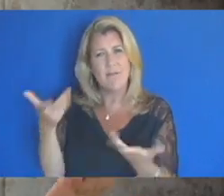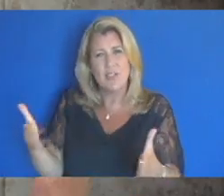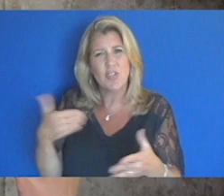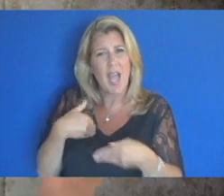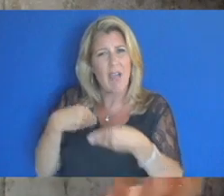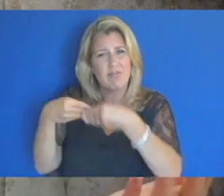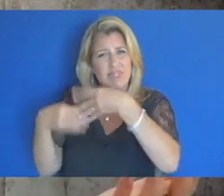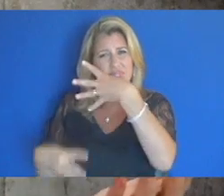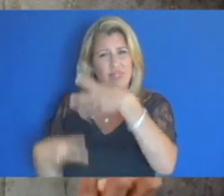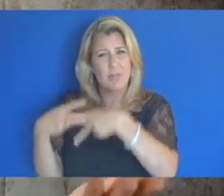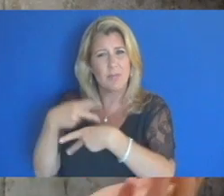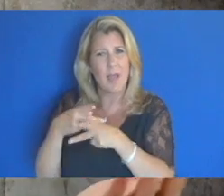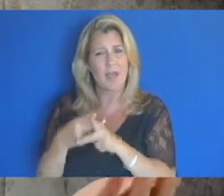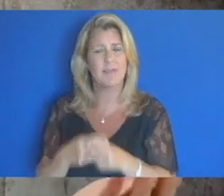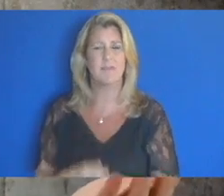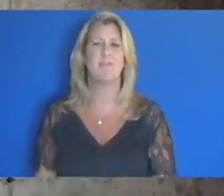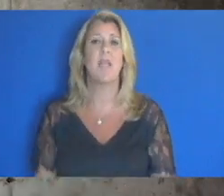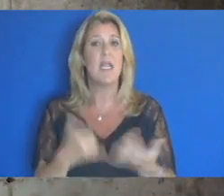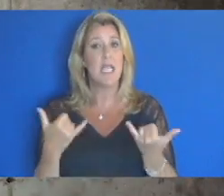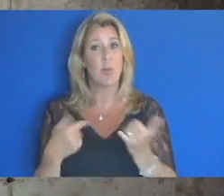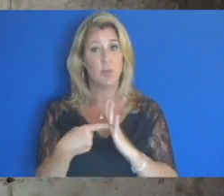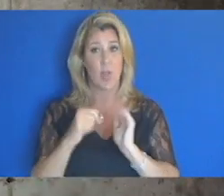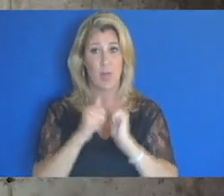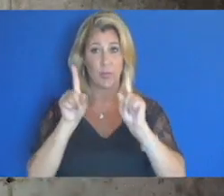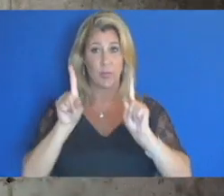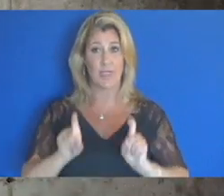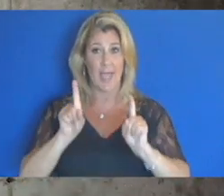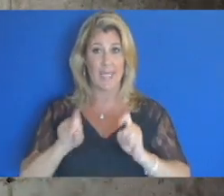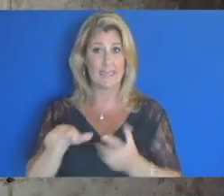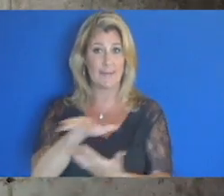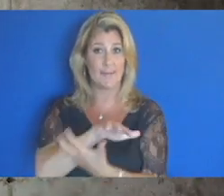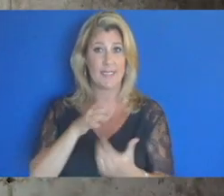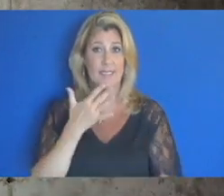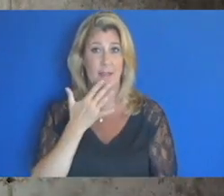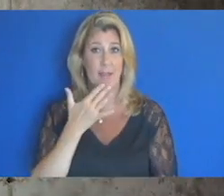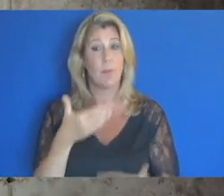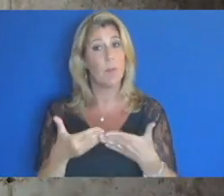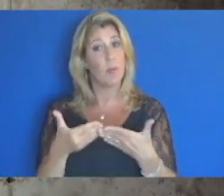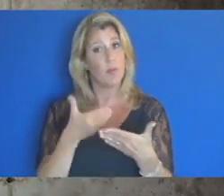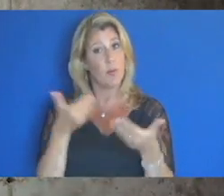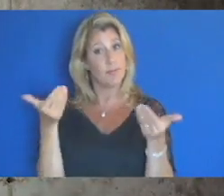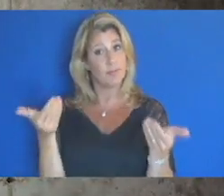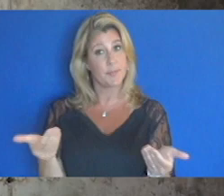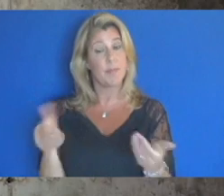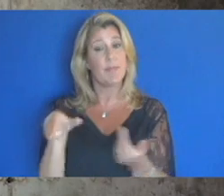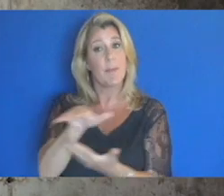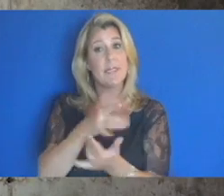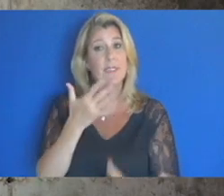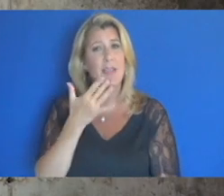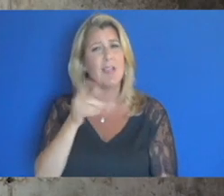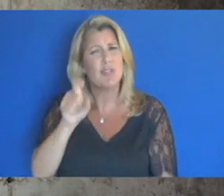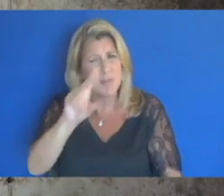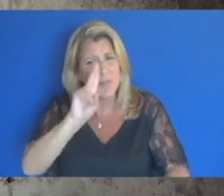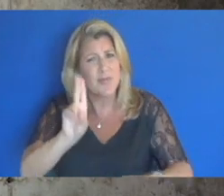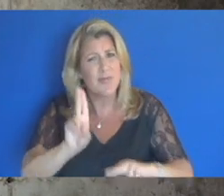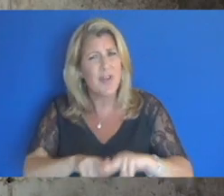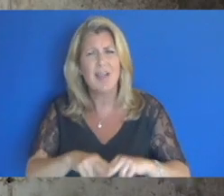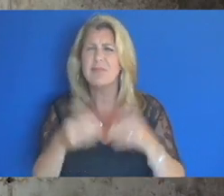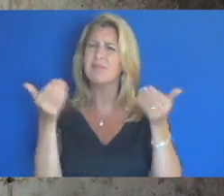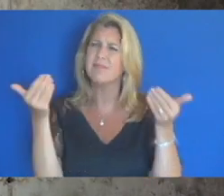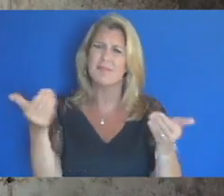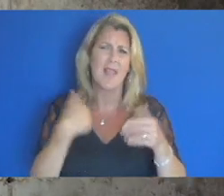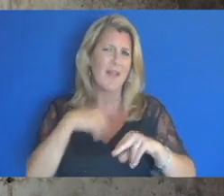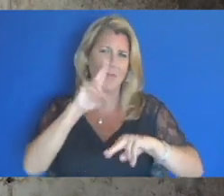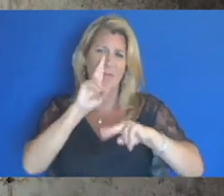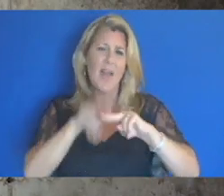myself mixing colors much less. Now let me show you how I test different colors together. Before we go there,